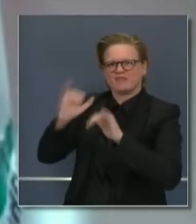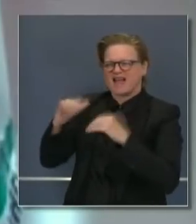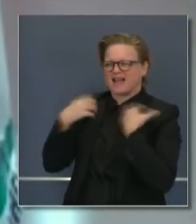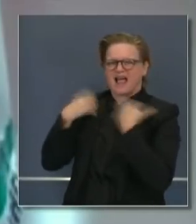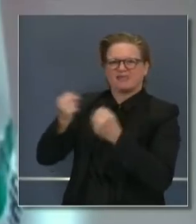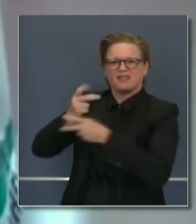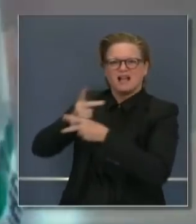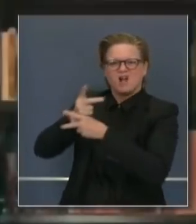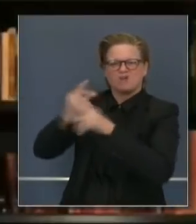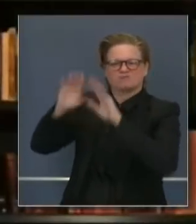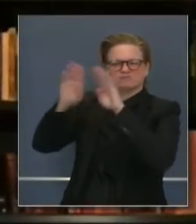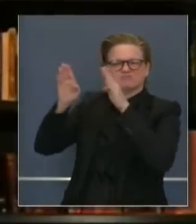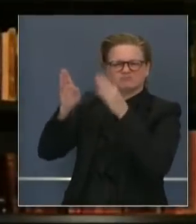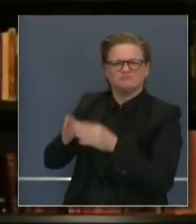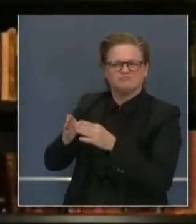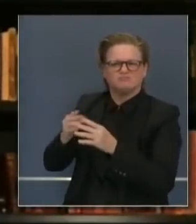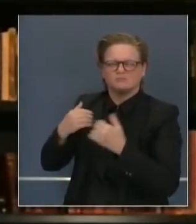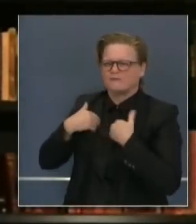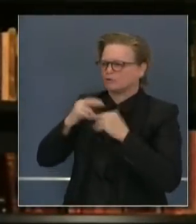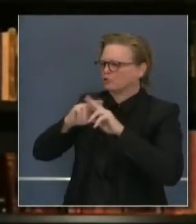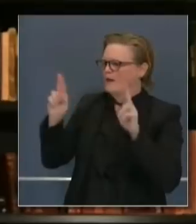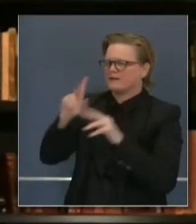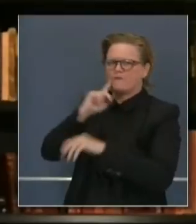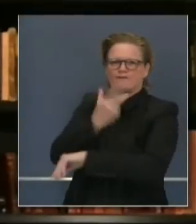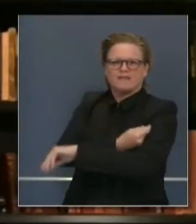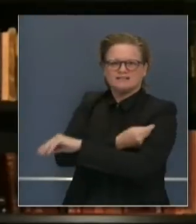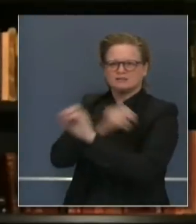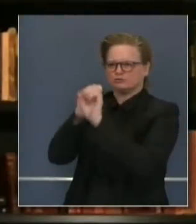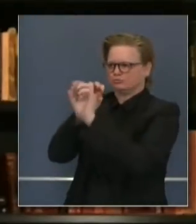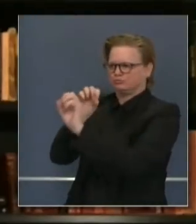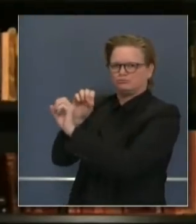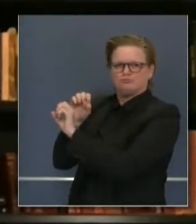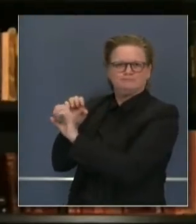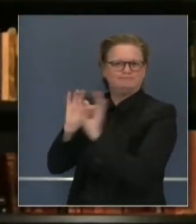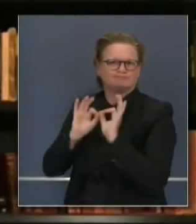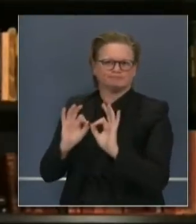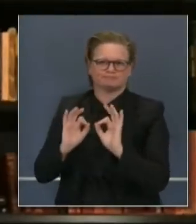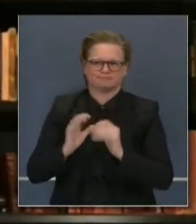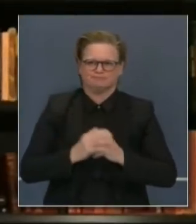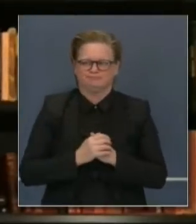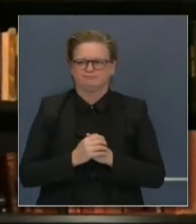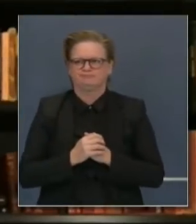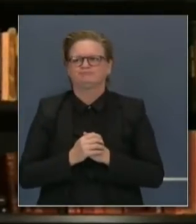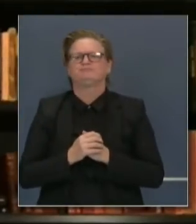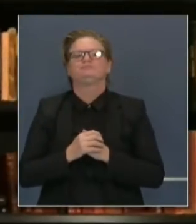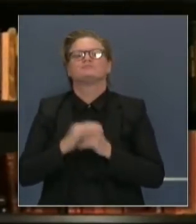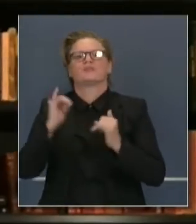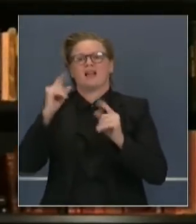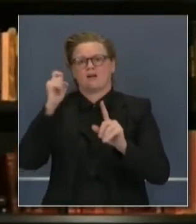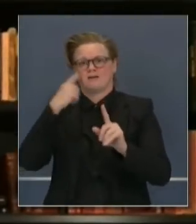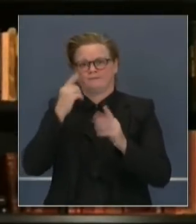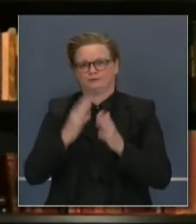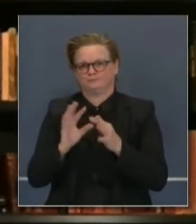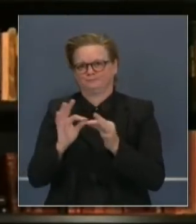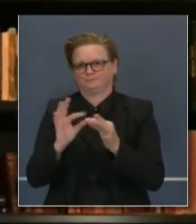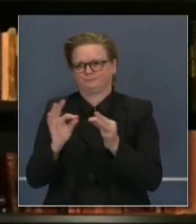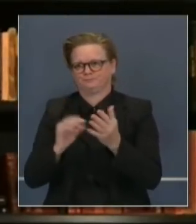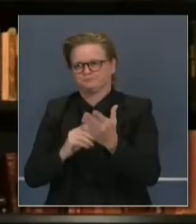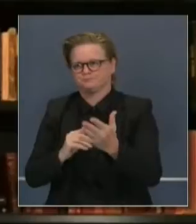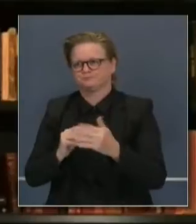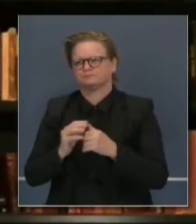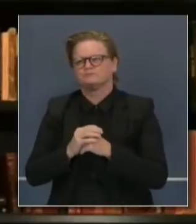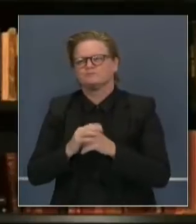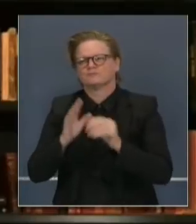vaccine. And I remind you, David, in two points. One is you may recall the days where there was a lot of